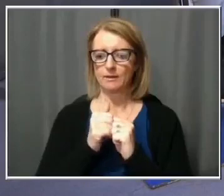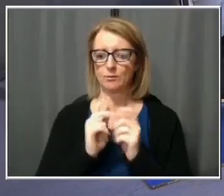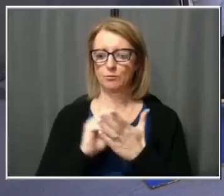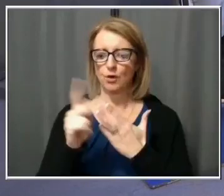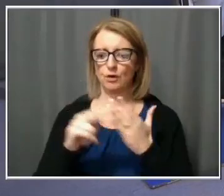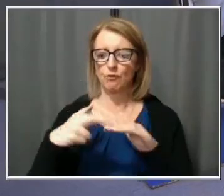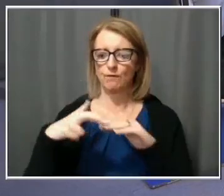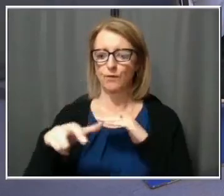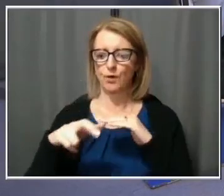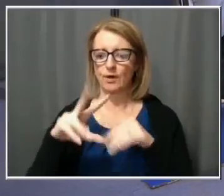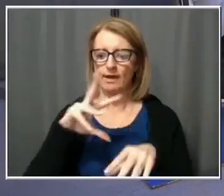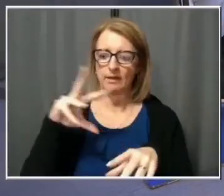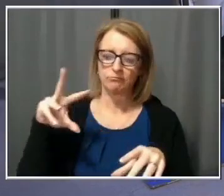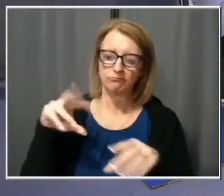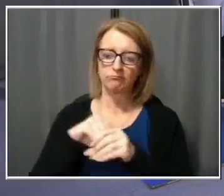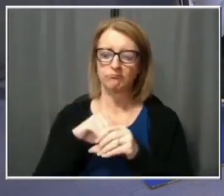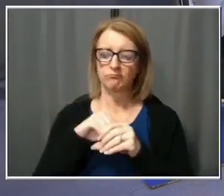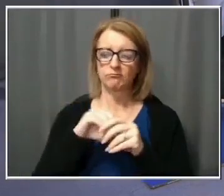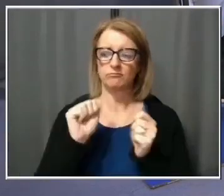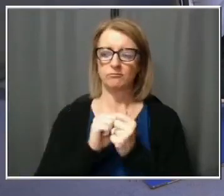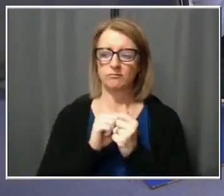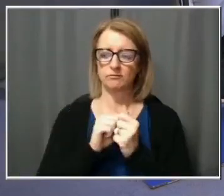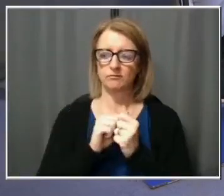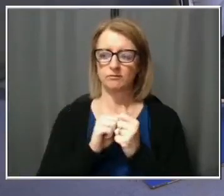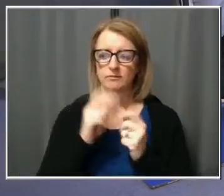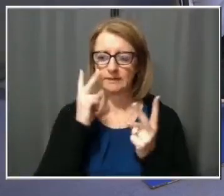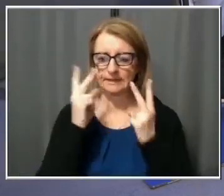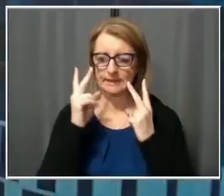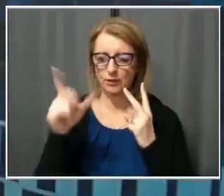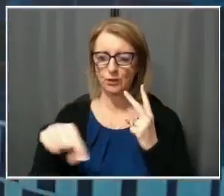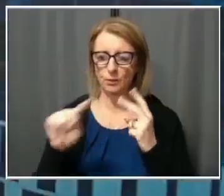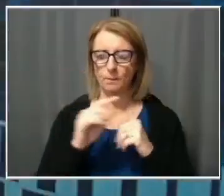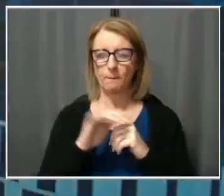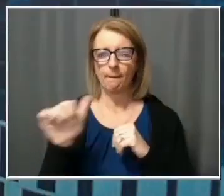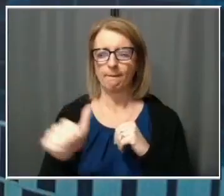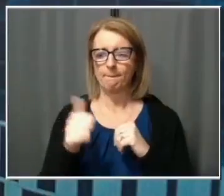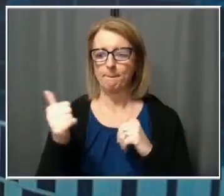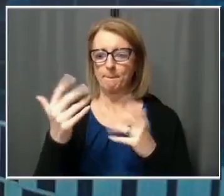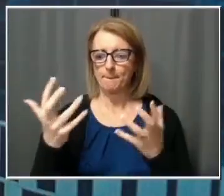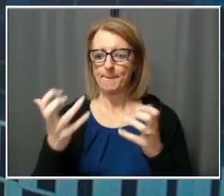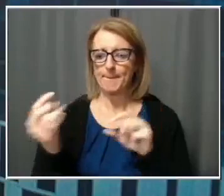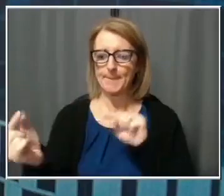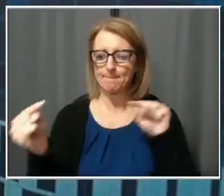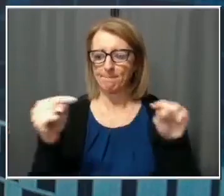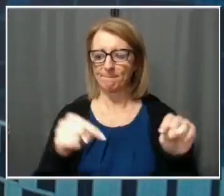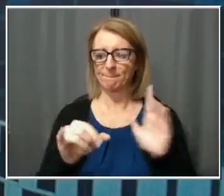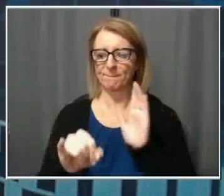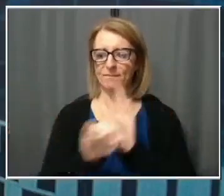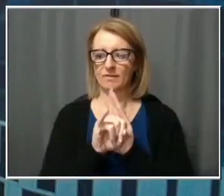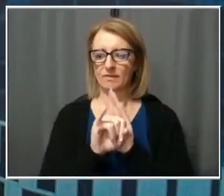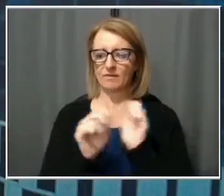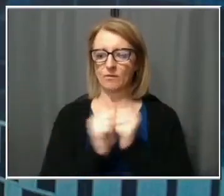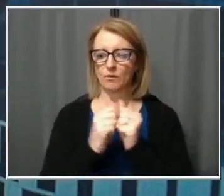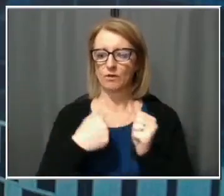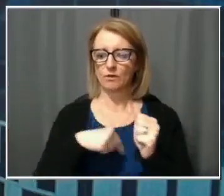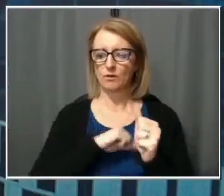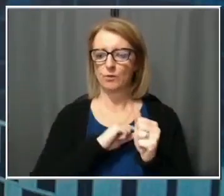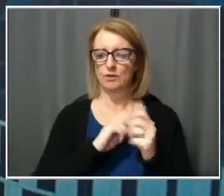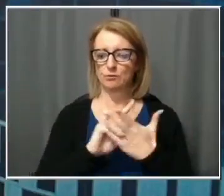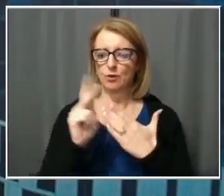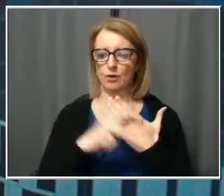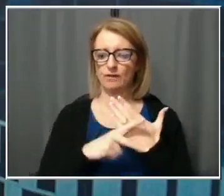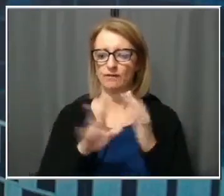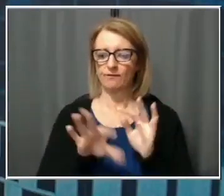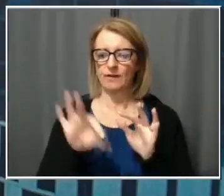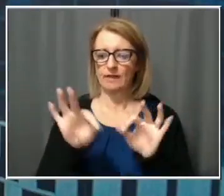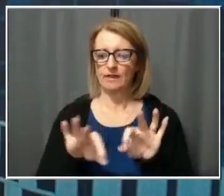get into to see you guys? Yeah, so anyone that wants to come that identifies with what we do as part of our program and finds that important can